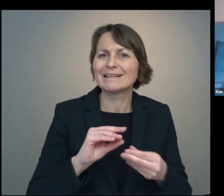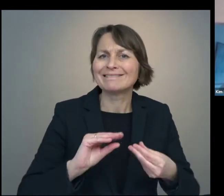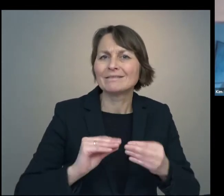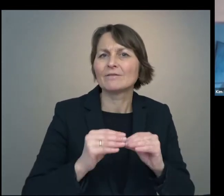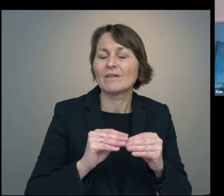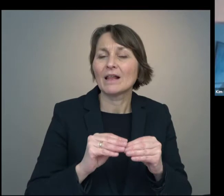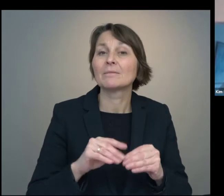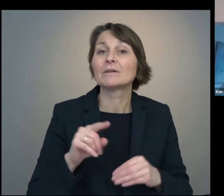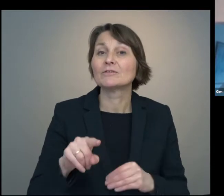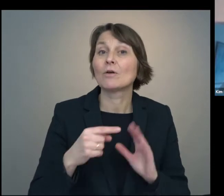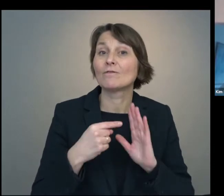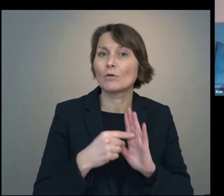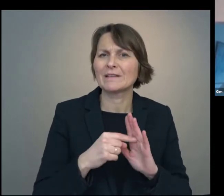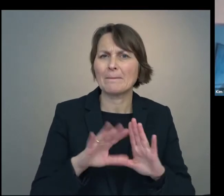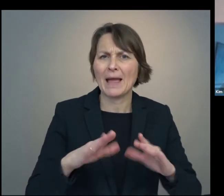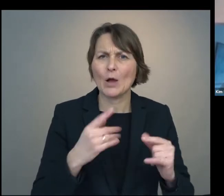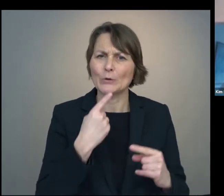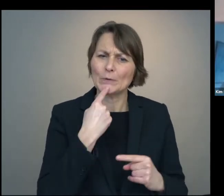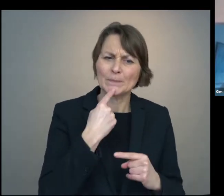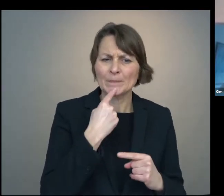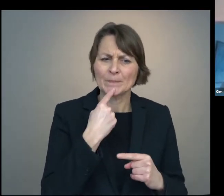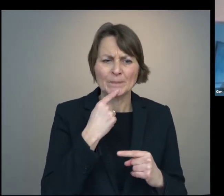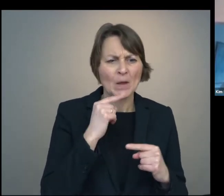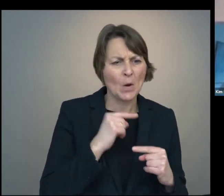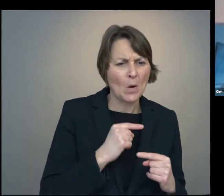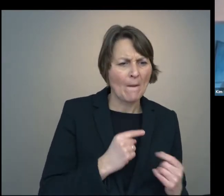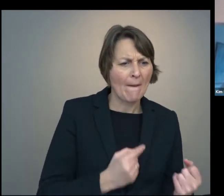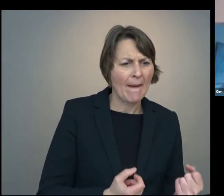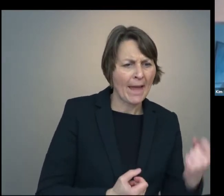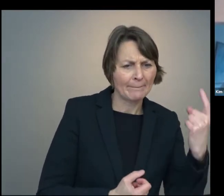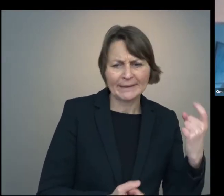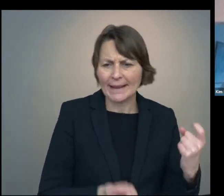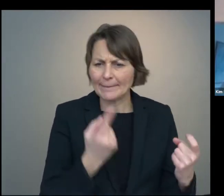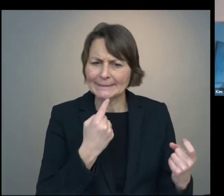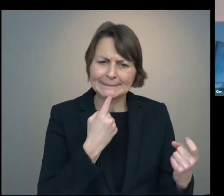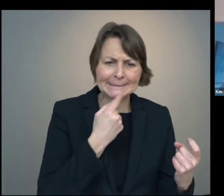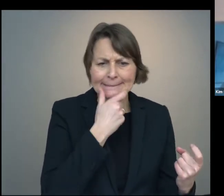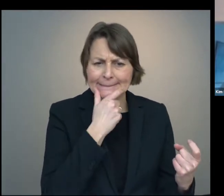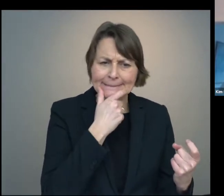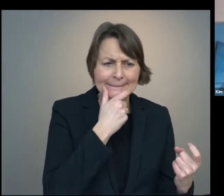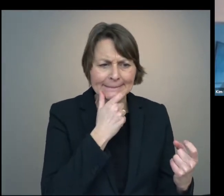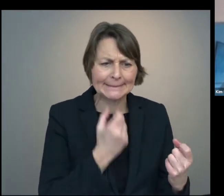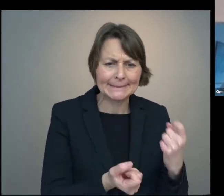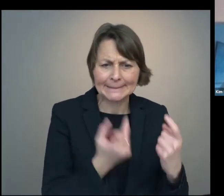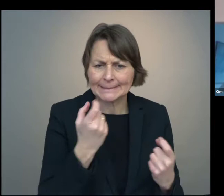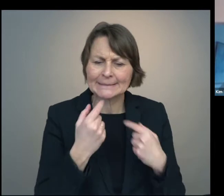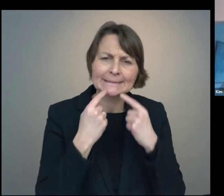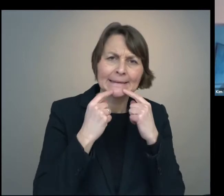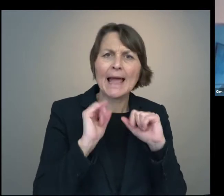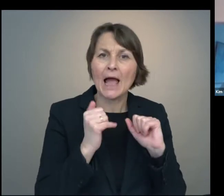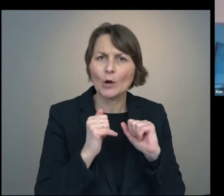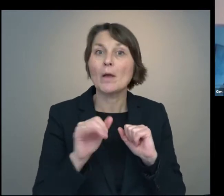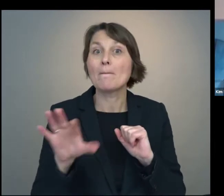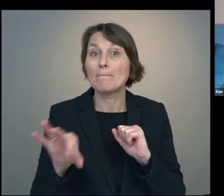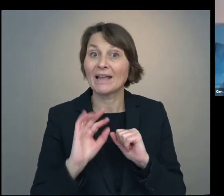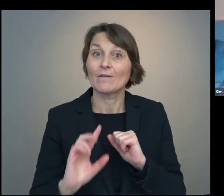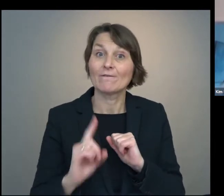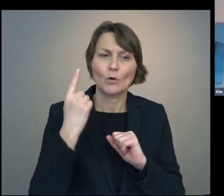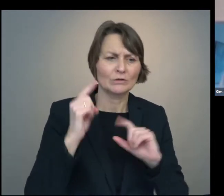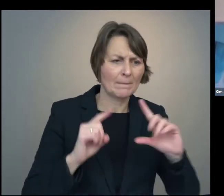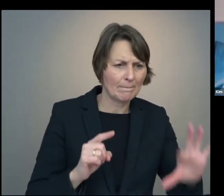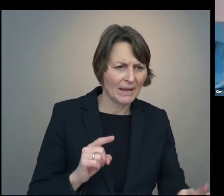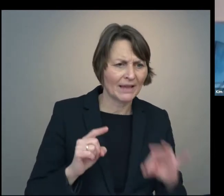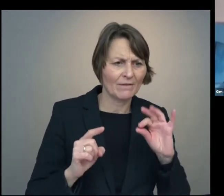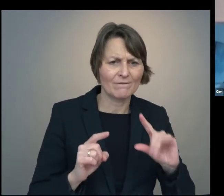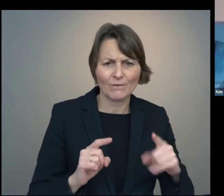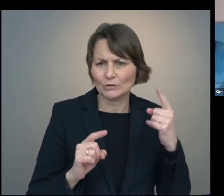about how you triage the issues. So I guess you've got stuff coming in potentially from cloud and into core.